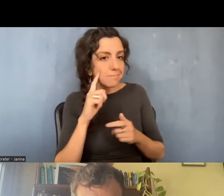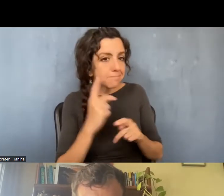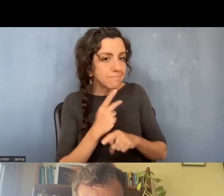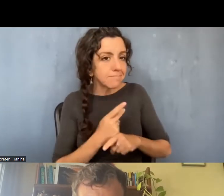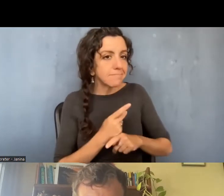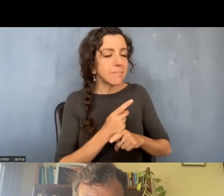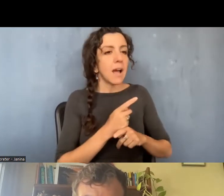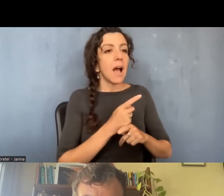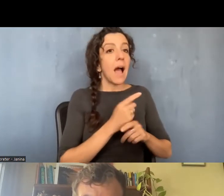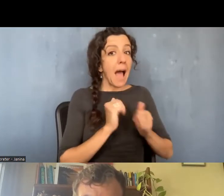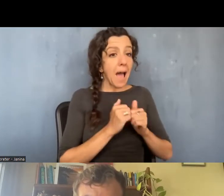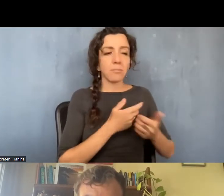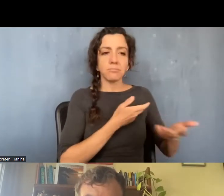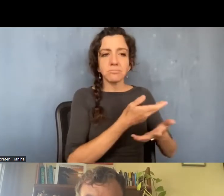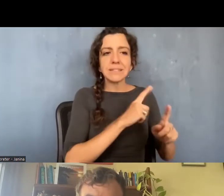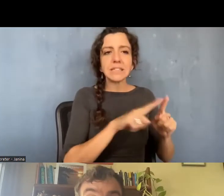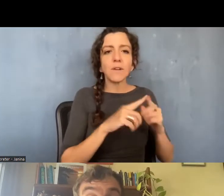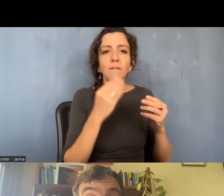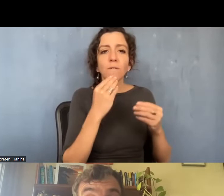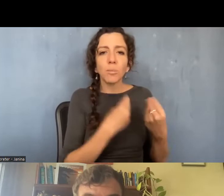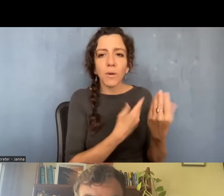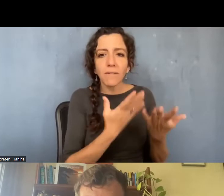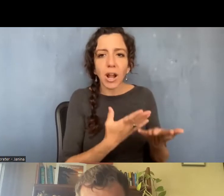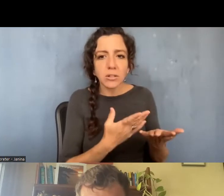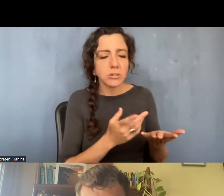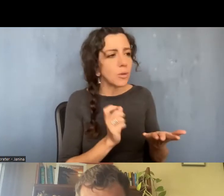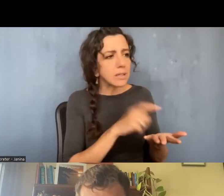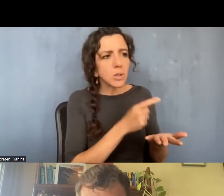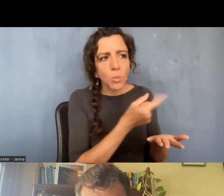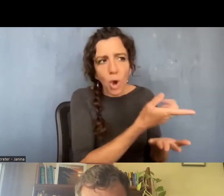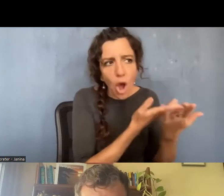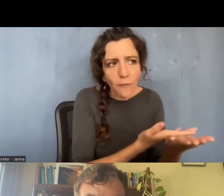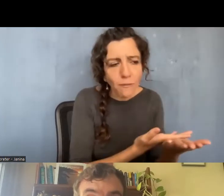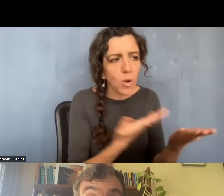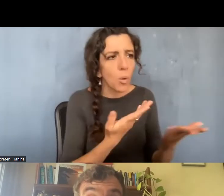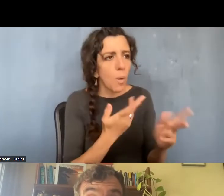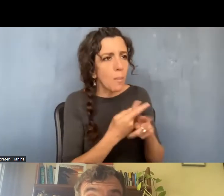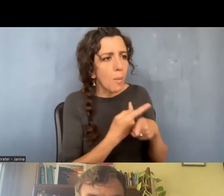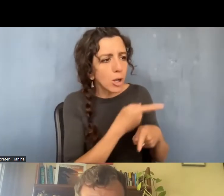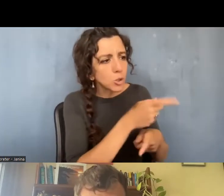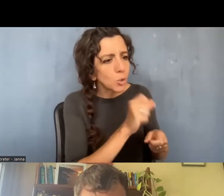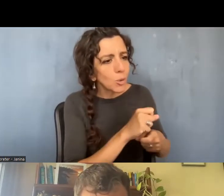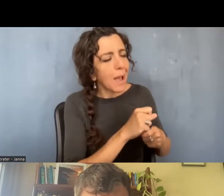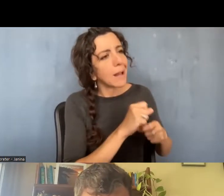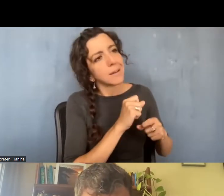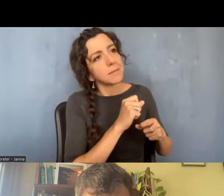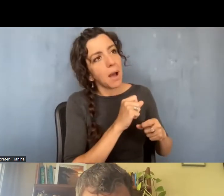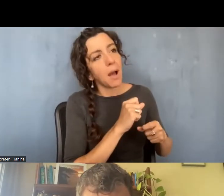are consulted to better understand what they have to offer and which products they can stock